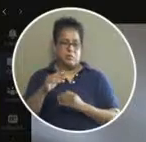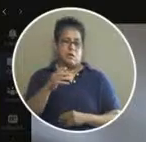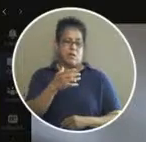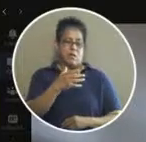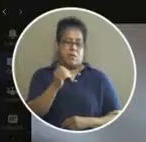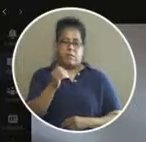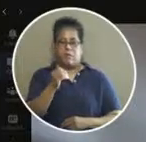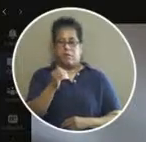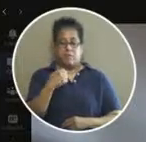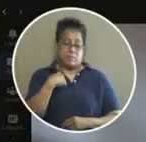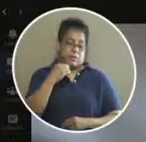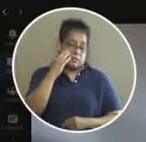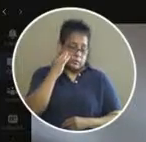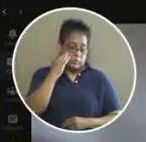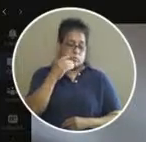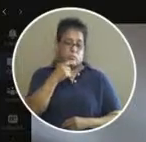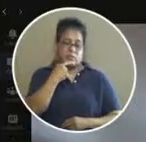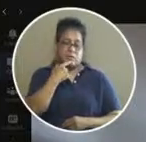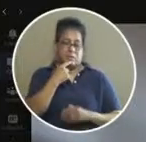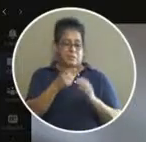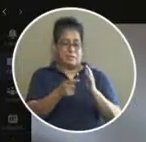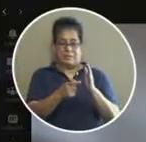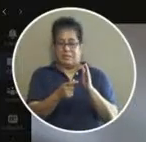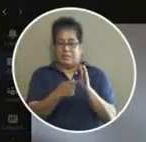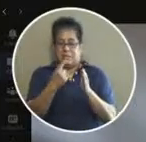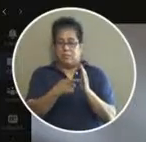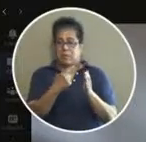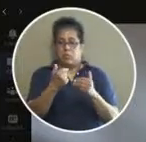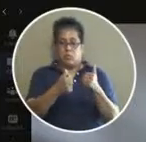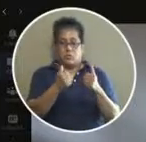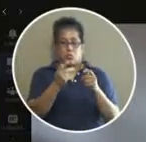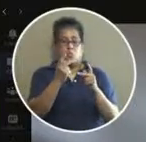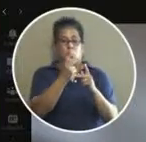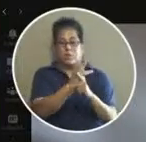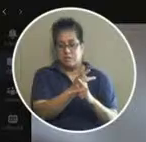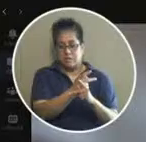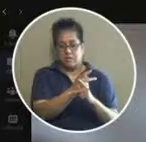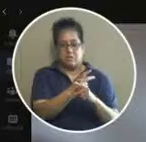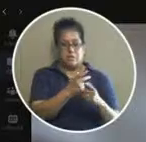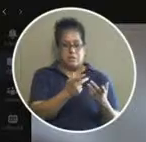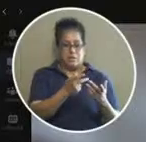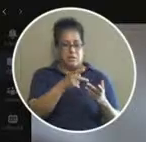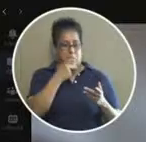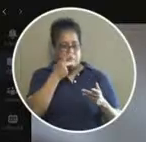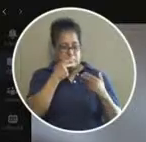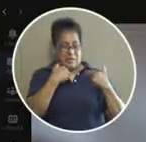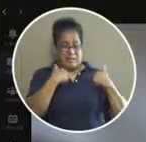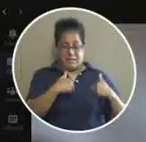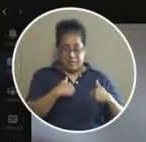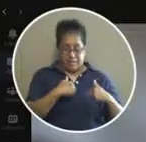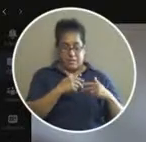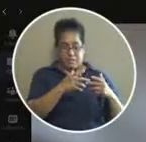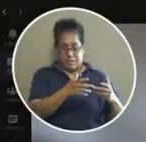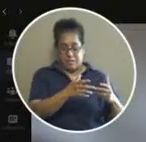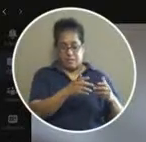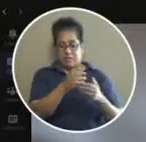because we know, and we said, sometimes we don't know which is the worst ill, because we have the public health side, but the economy,